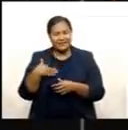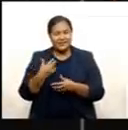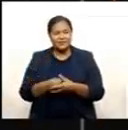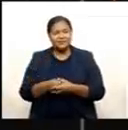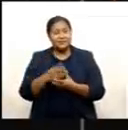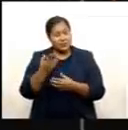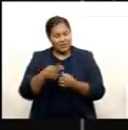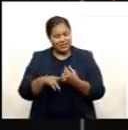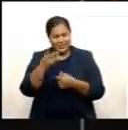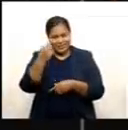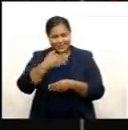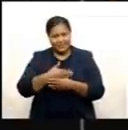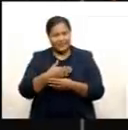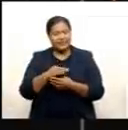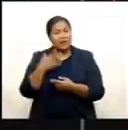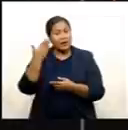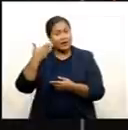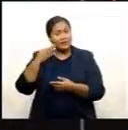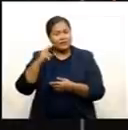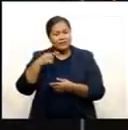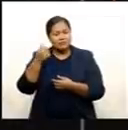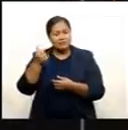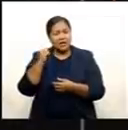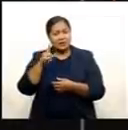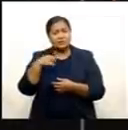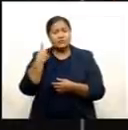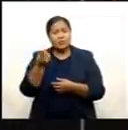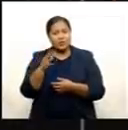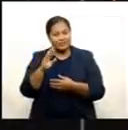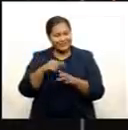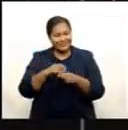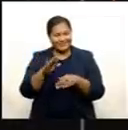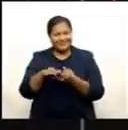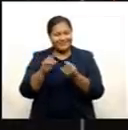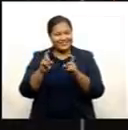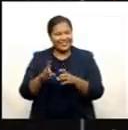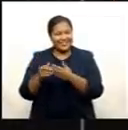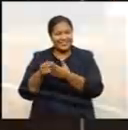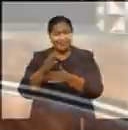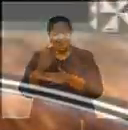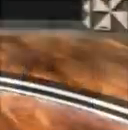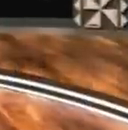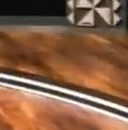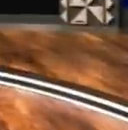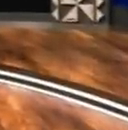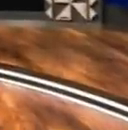That's your news this evening. I'll be back again tomorrow. Until then, stay safe. Modemanda.